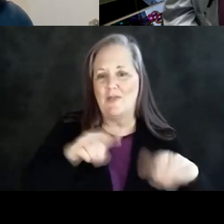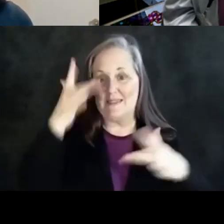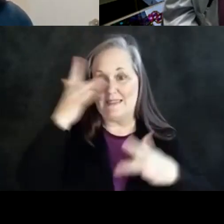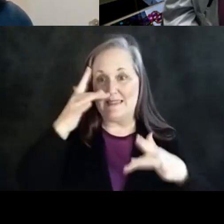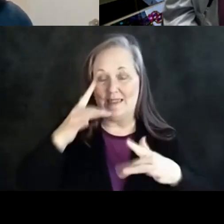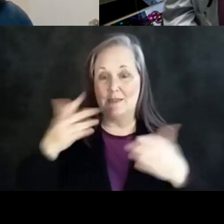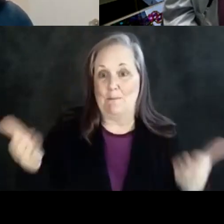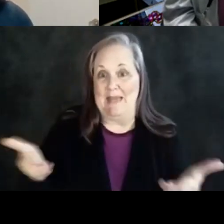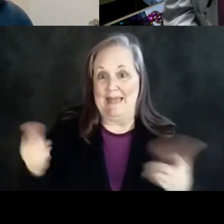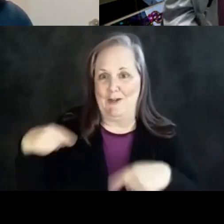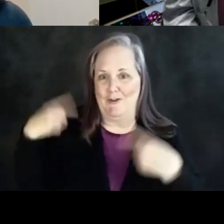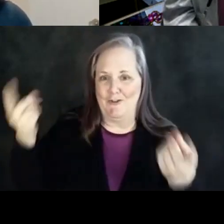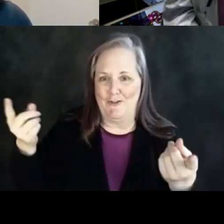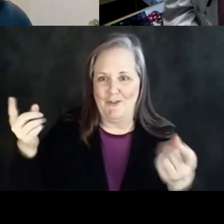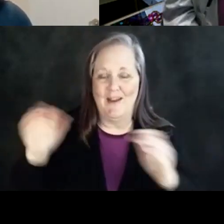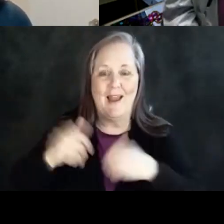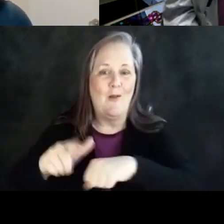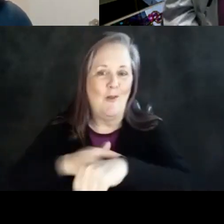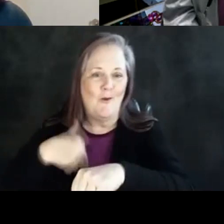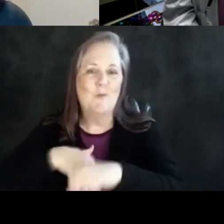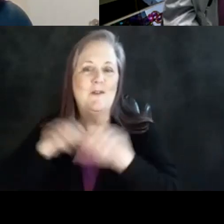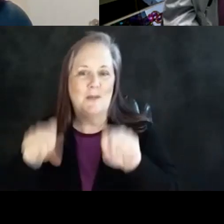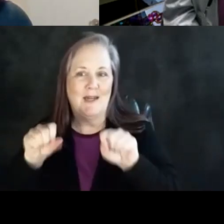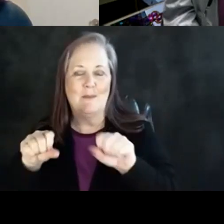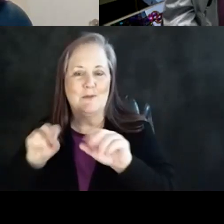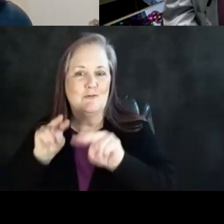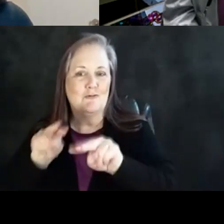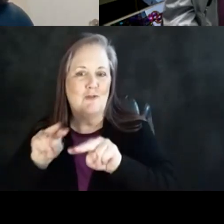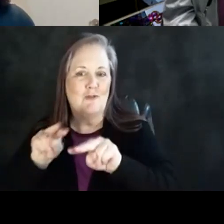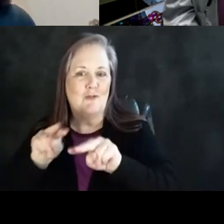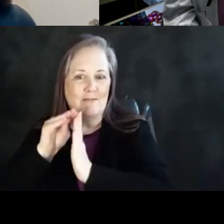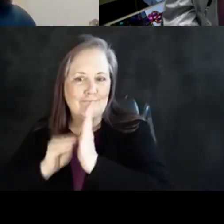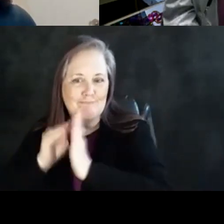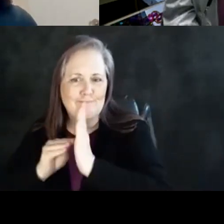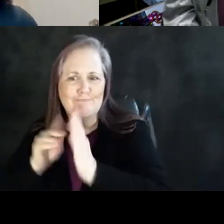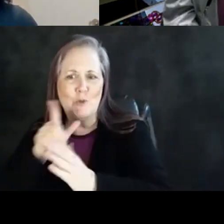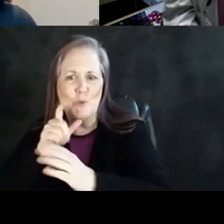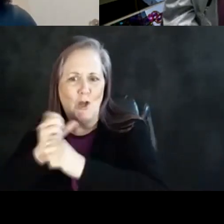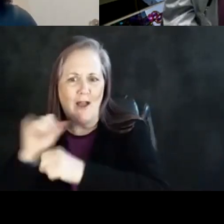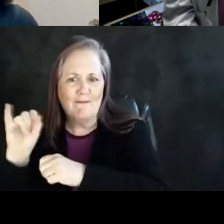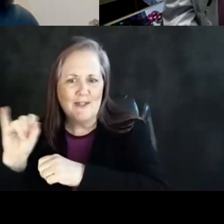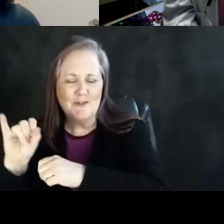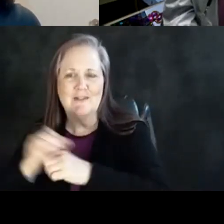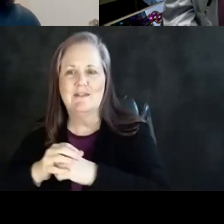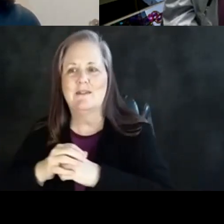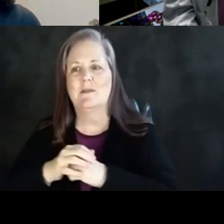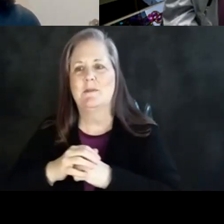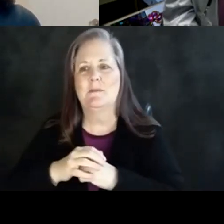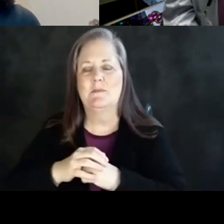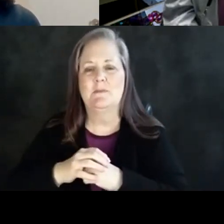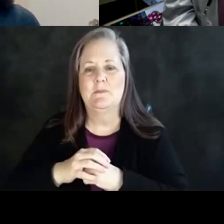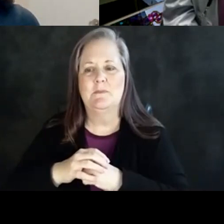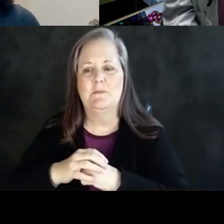been present and how long we've been able to track people after they've gotten infected. So